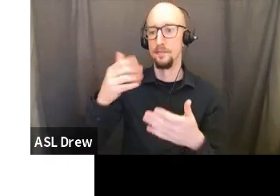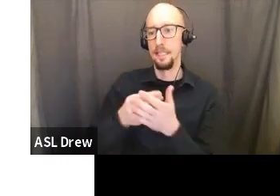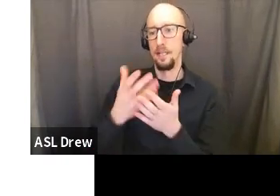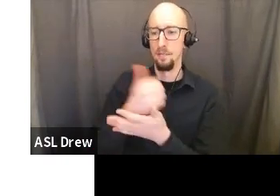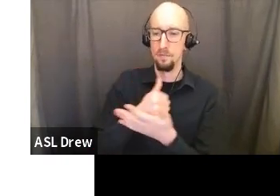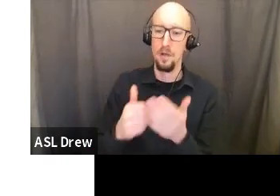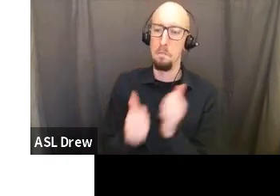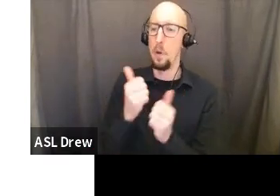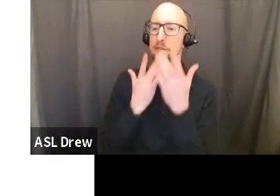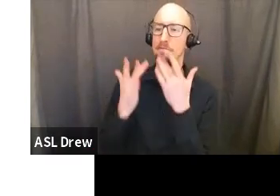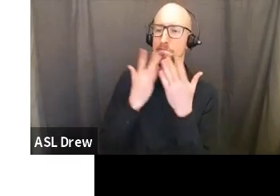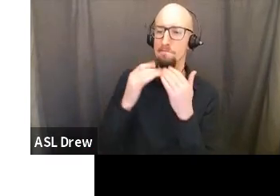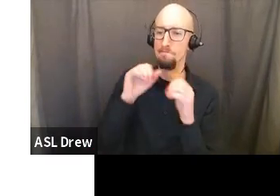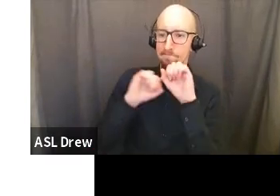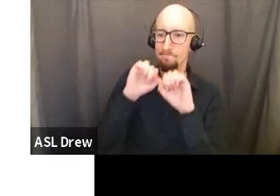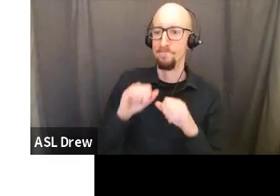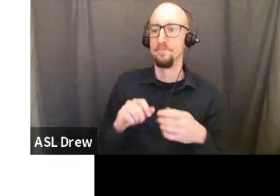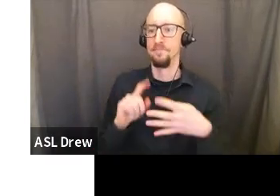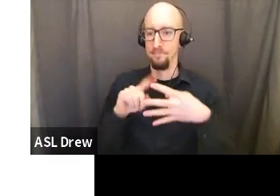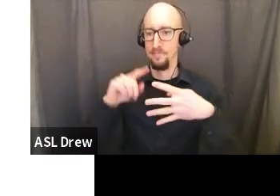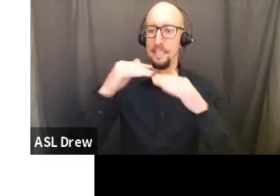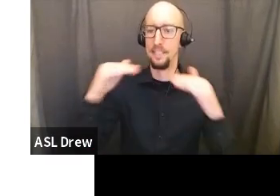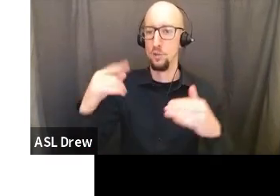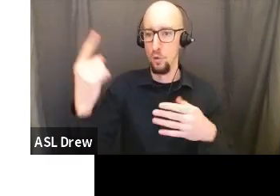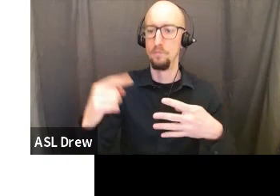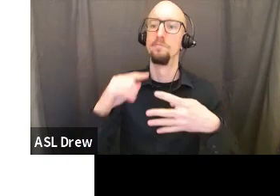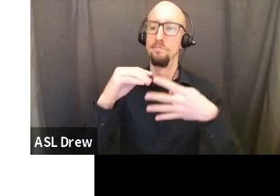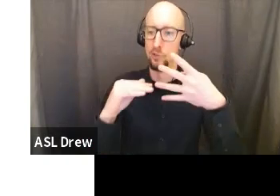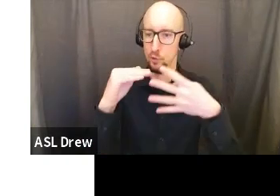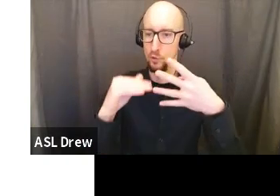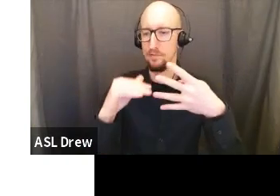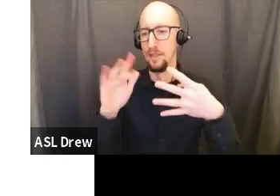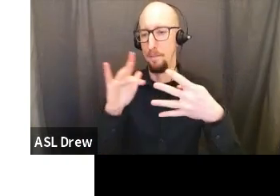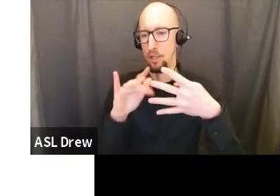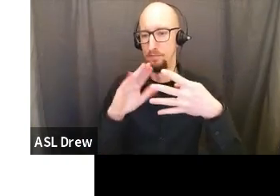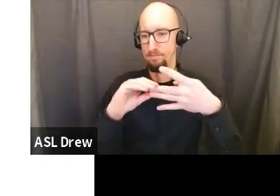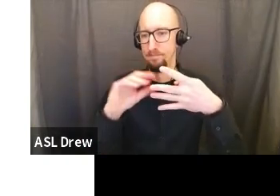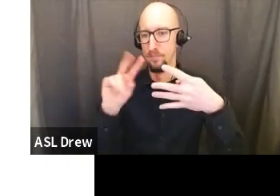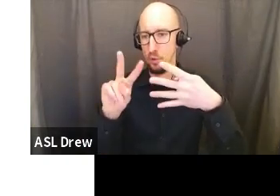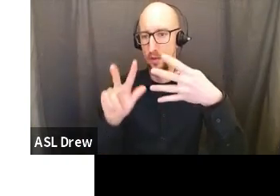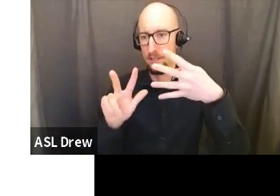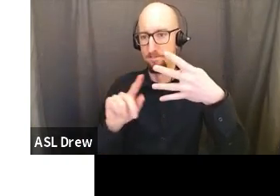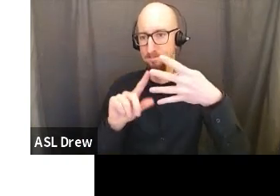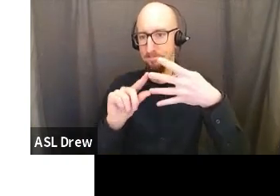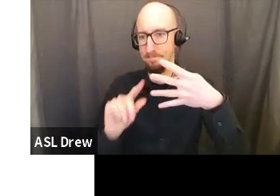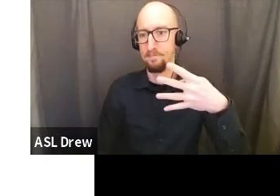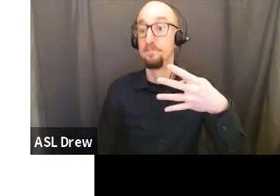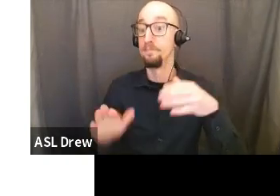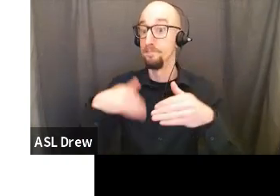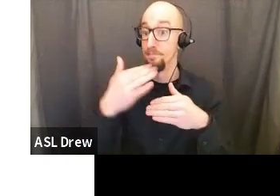areas, tier 1. And then you have tier 2 and 3 in the middle. Next slide, please.